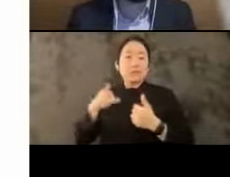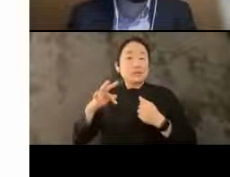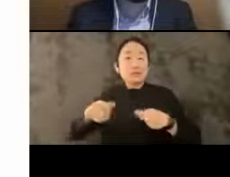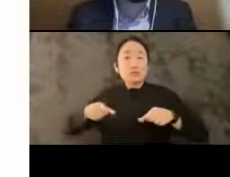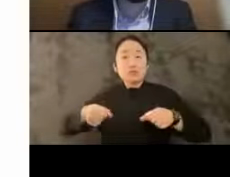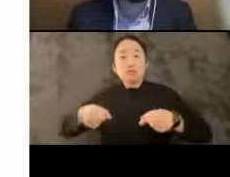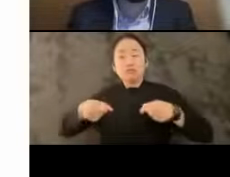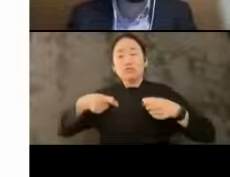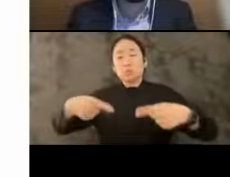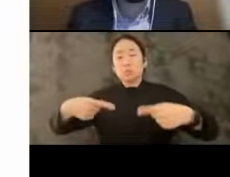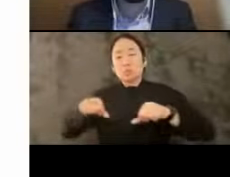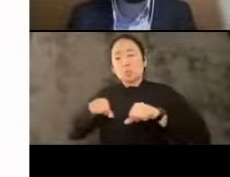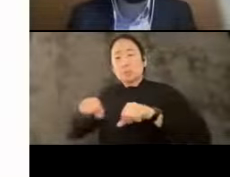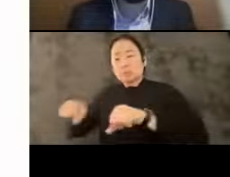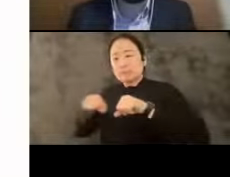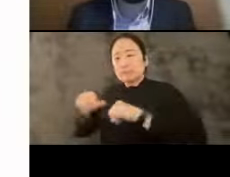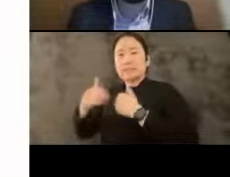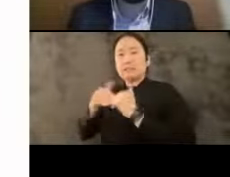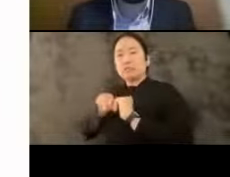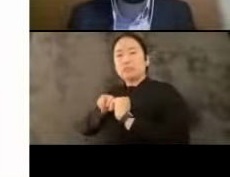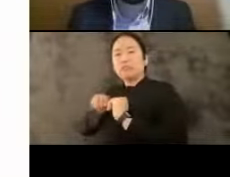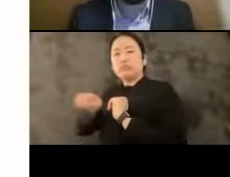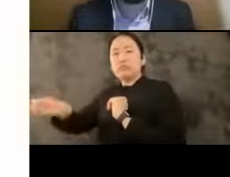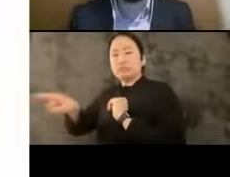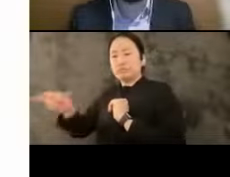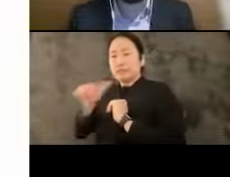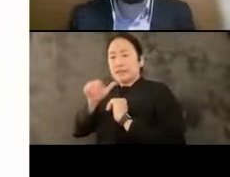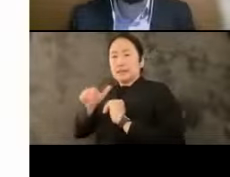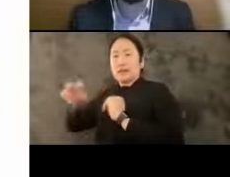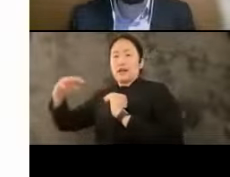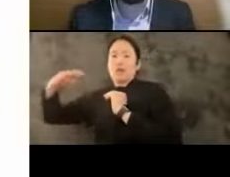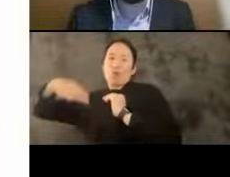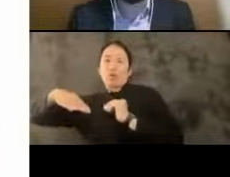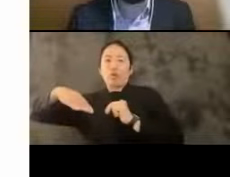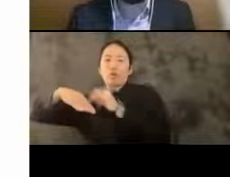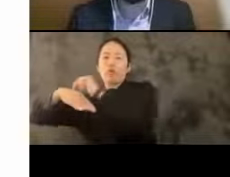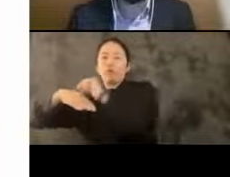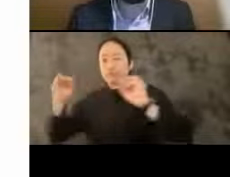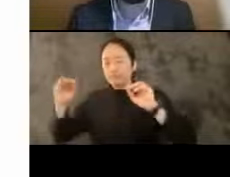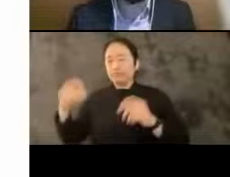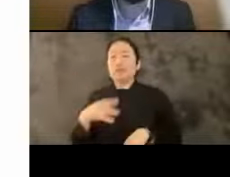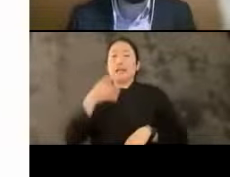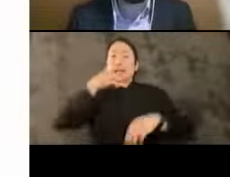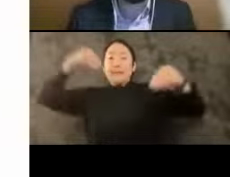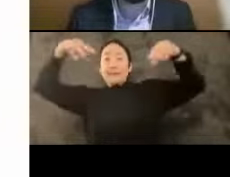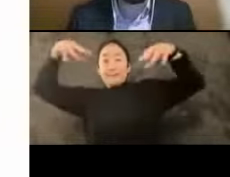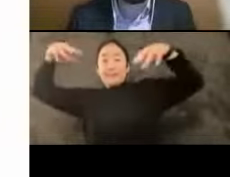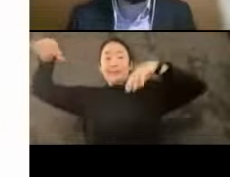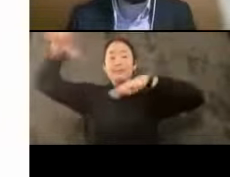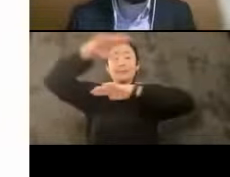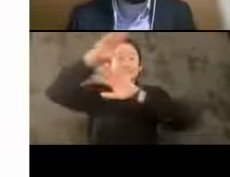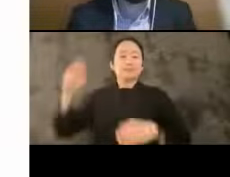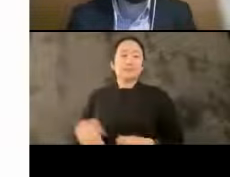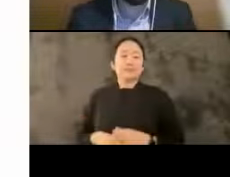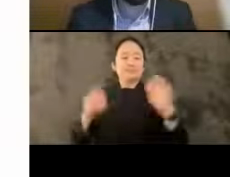in several of the comments early on in the study was the need to have lighting. Just right off the bat, I see a question about, has